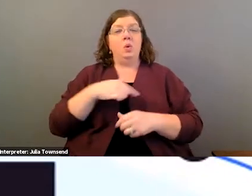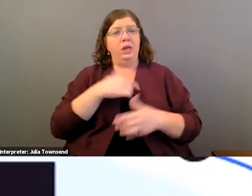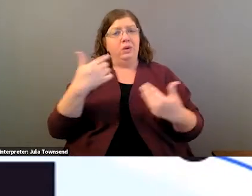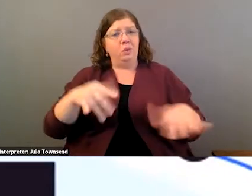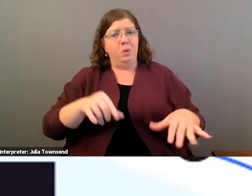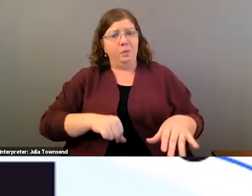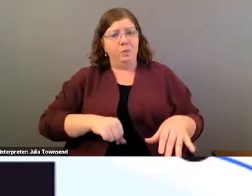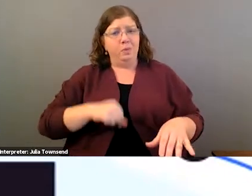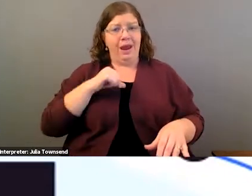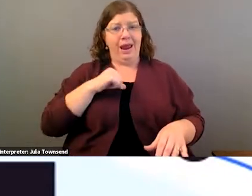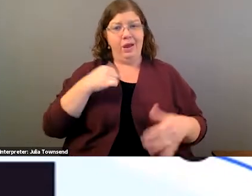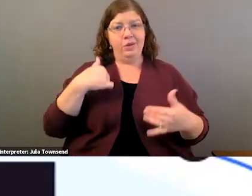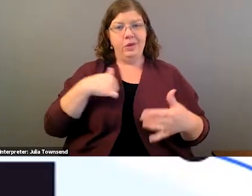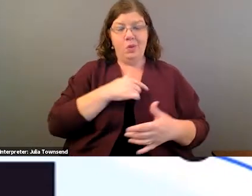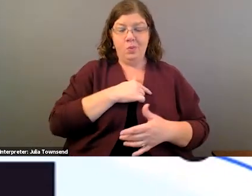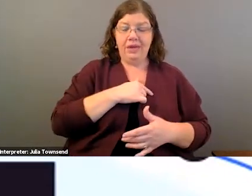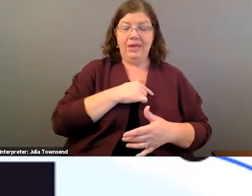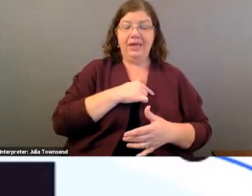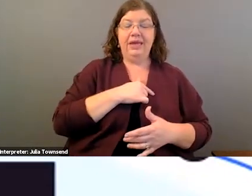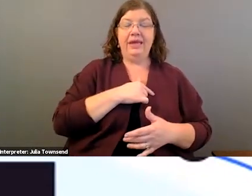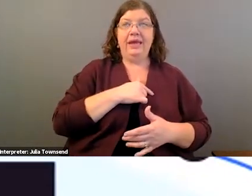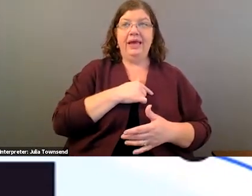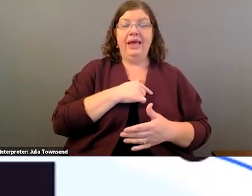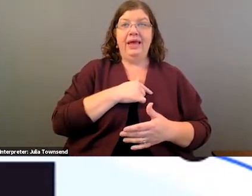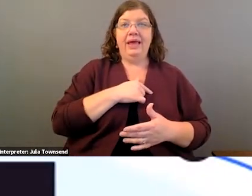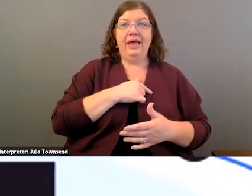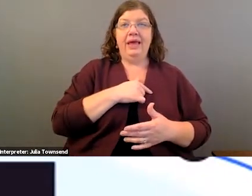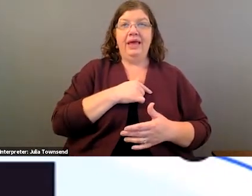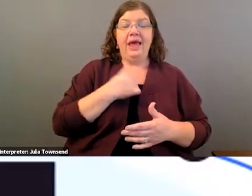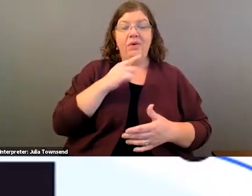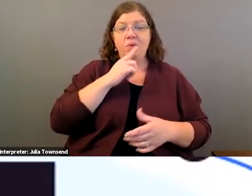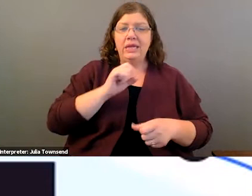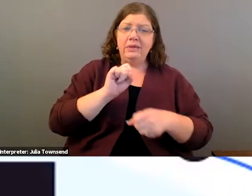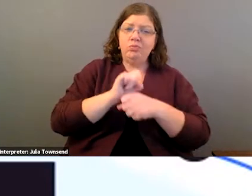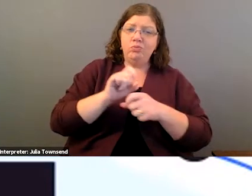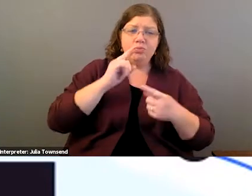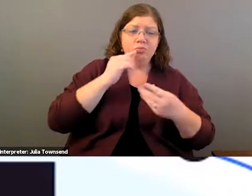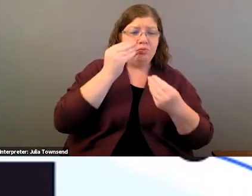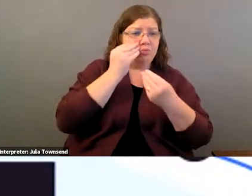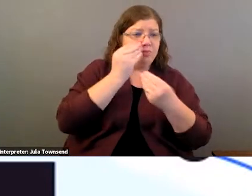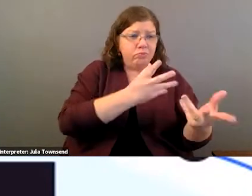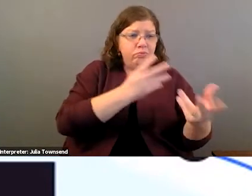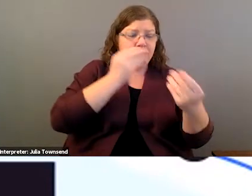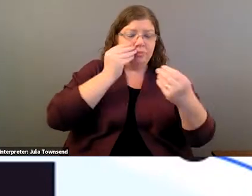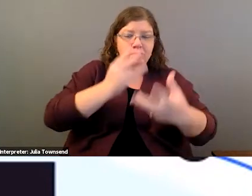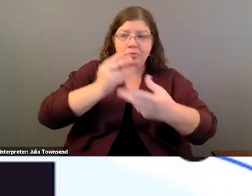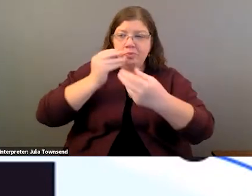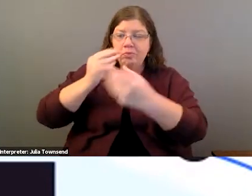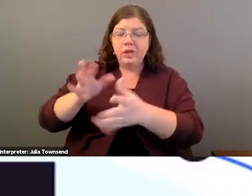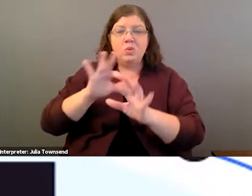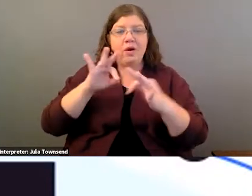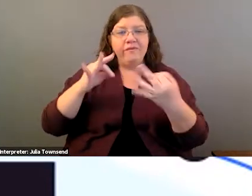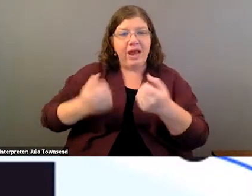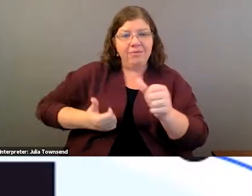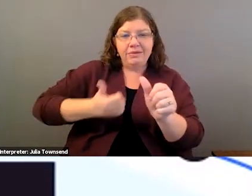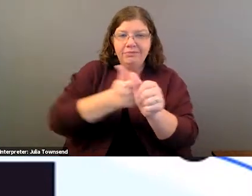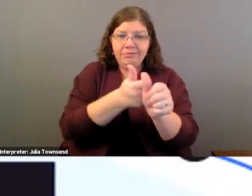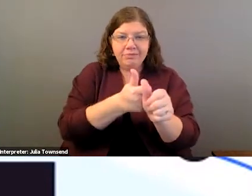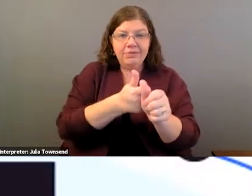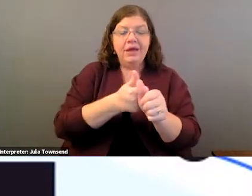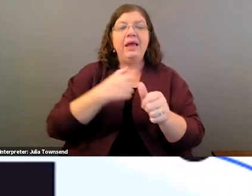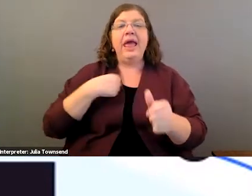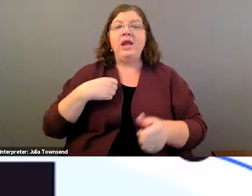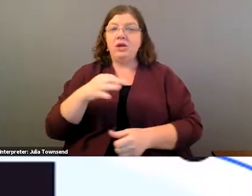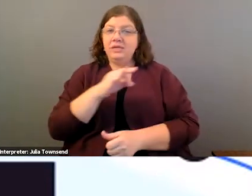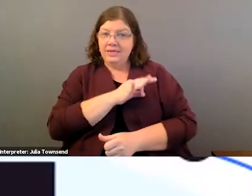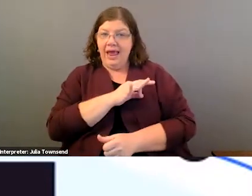fact that we have proactively been reporting to our families and to our staff